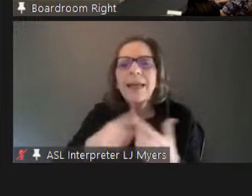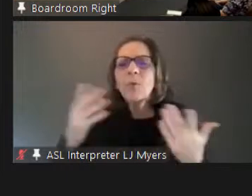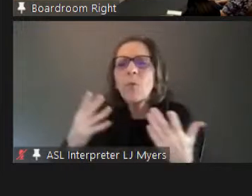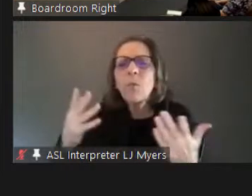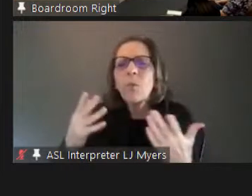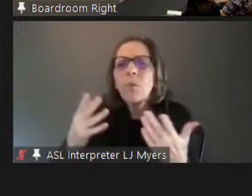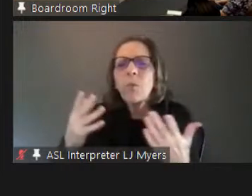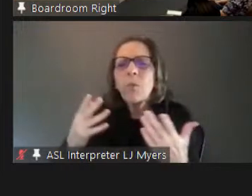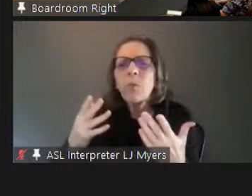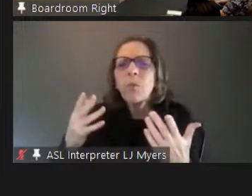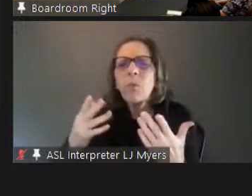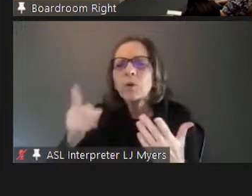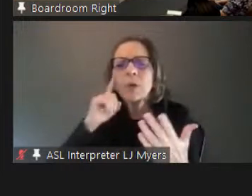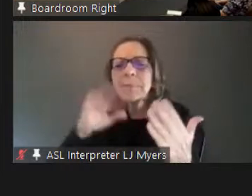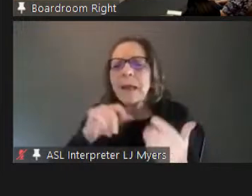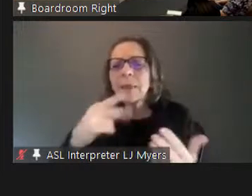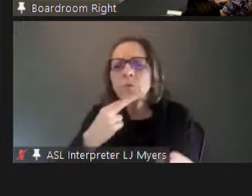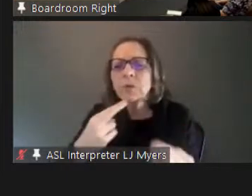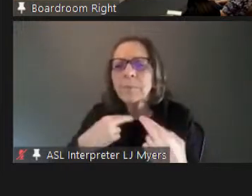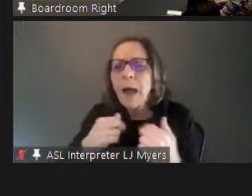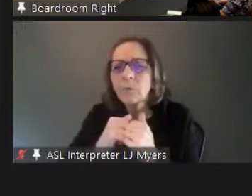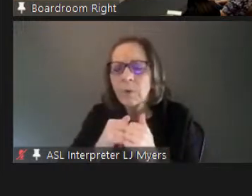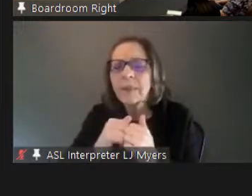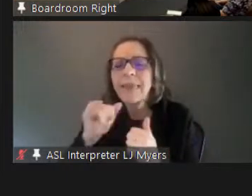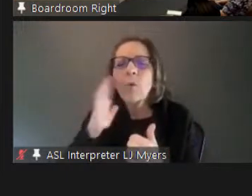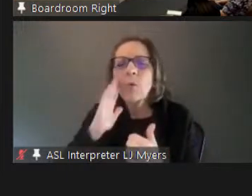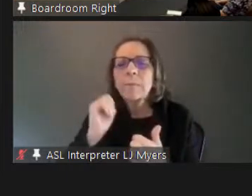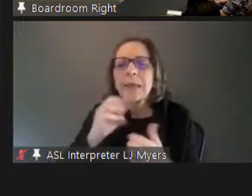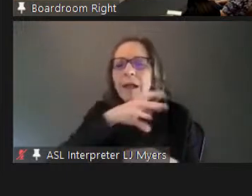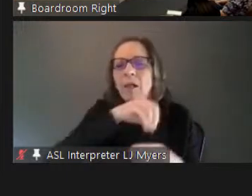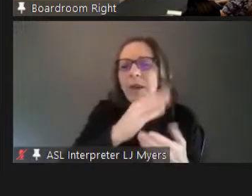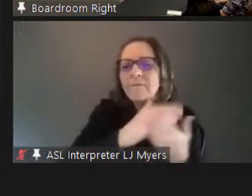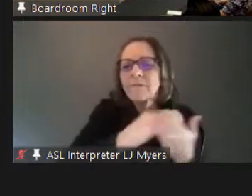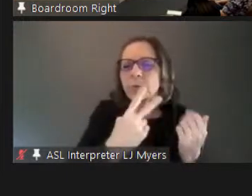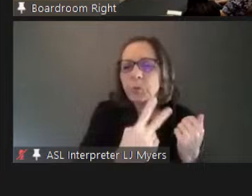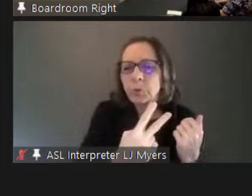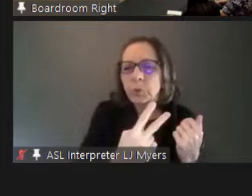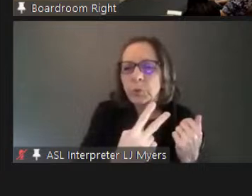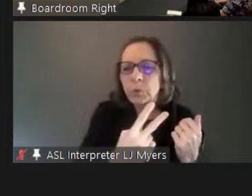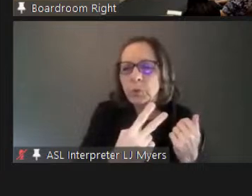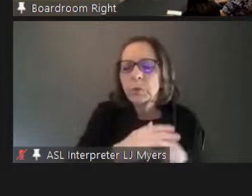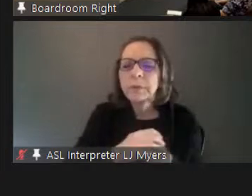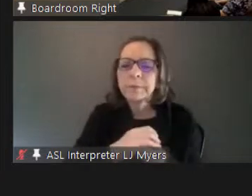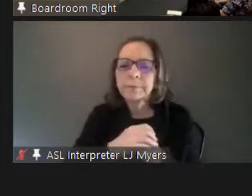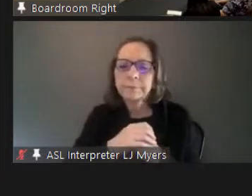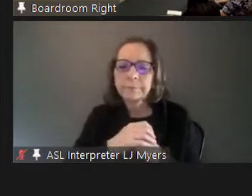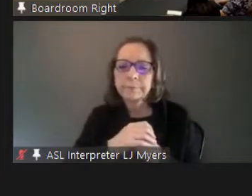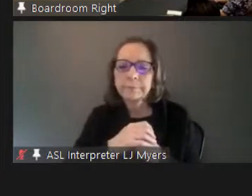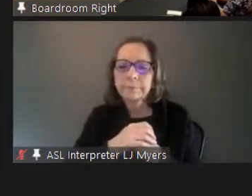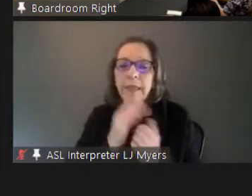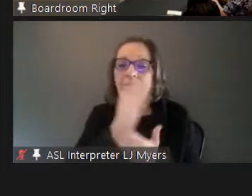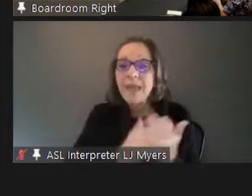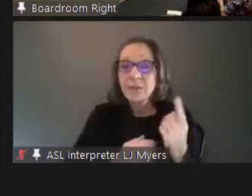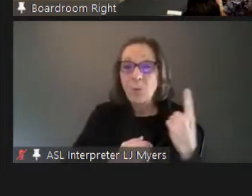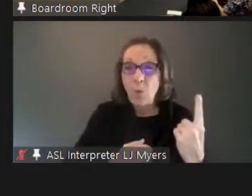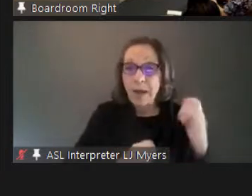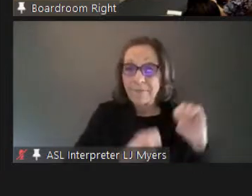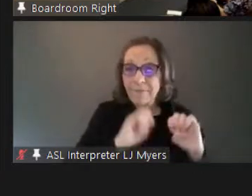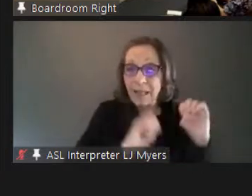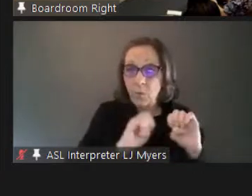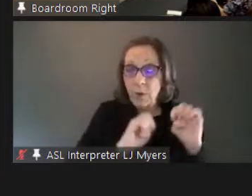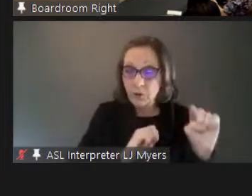do we respond? So that will come in as part of the phase 2 evaluation. What comes in the phase 1 evaluation by the